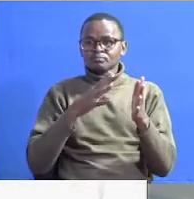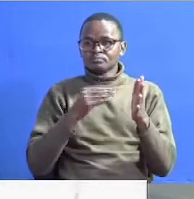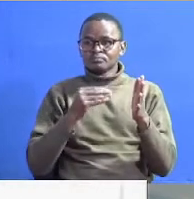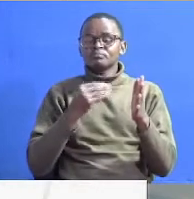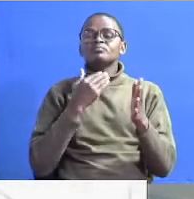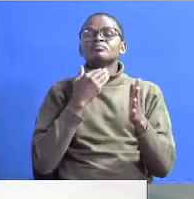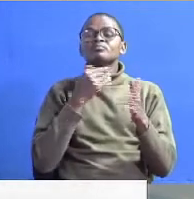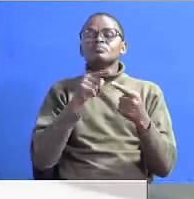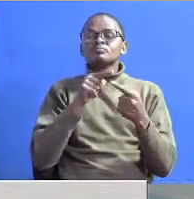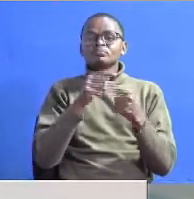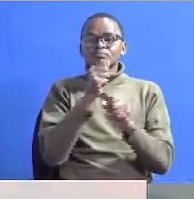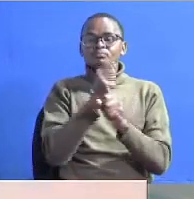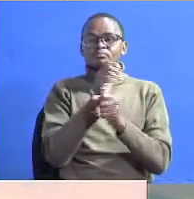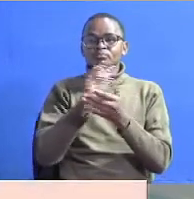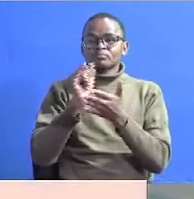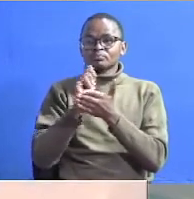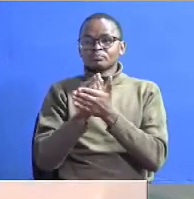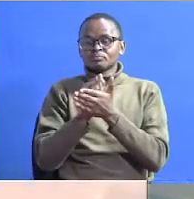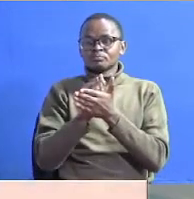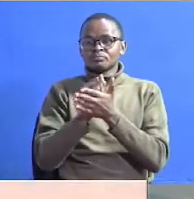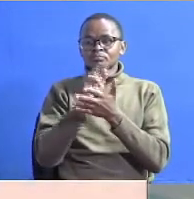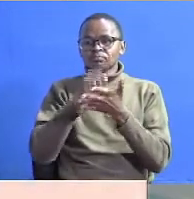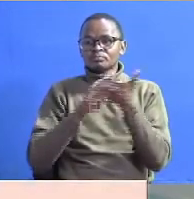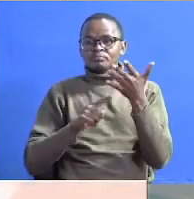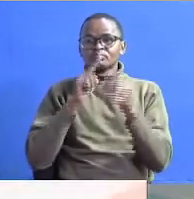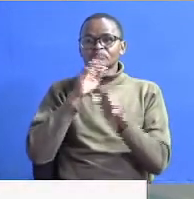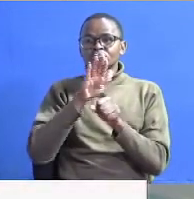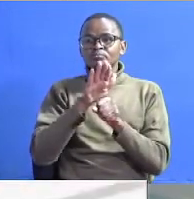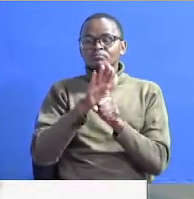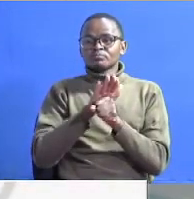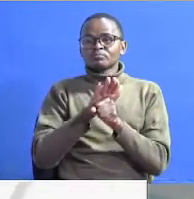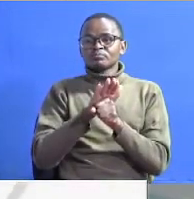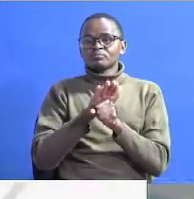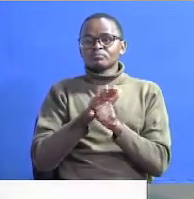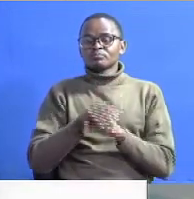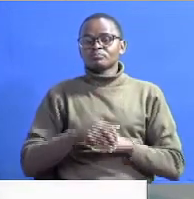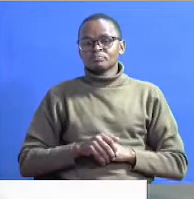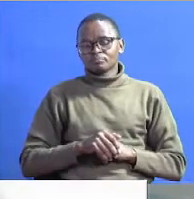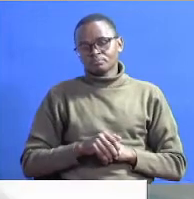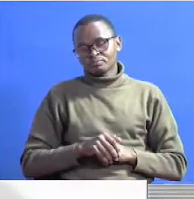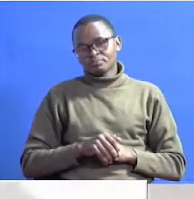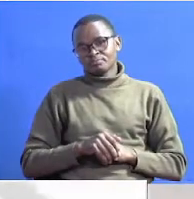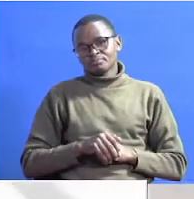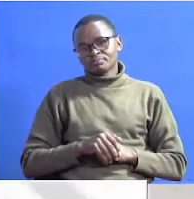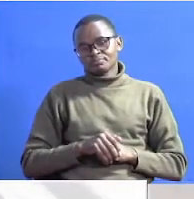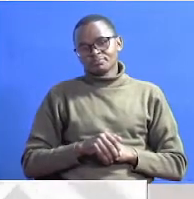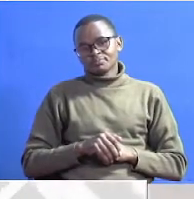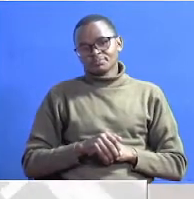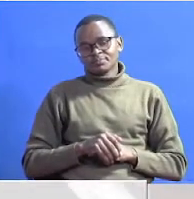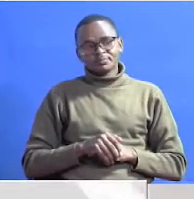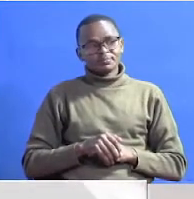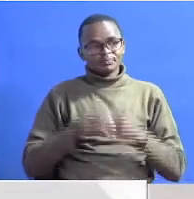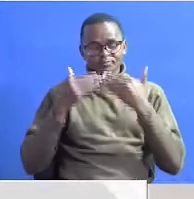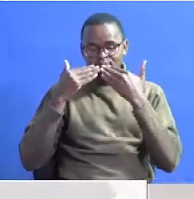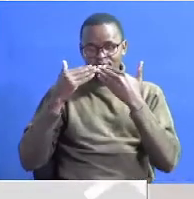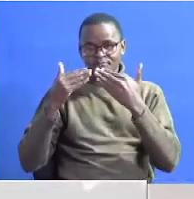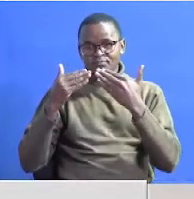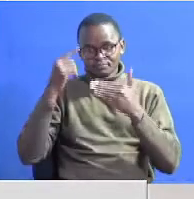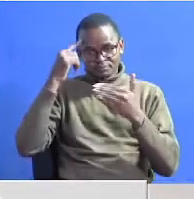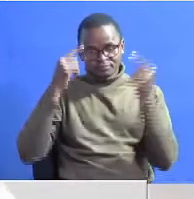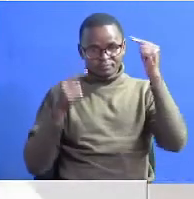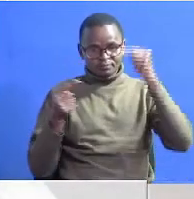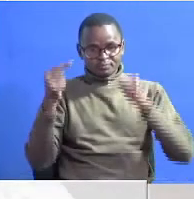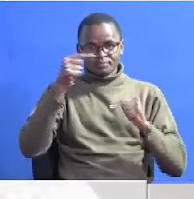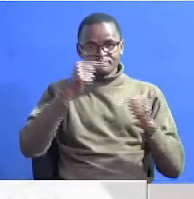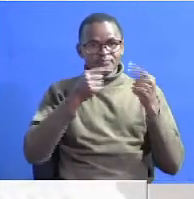seeking him to do that. That is what he promised. All right. That is my view. Impressive. Thank you so much, gentlemen, for coming.